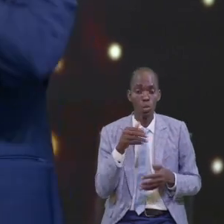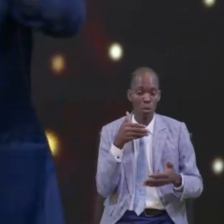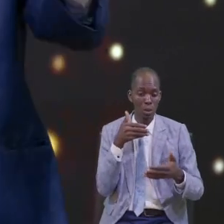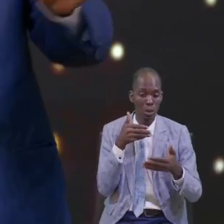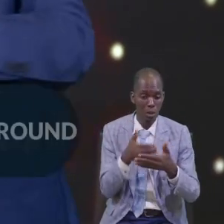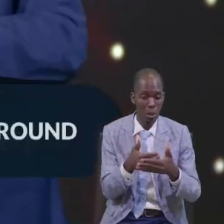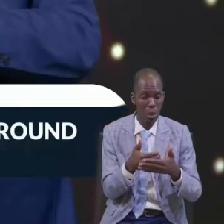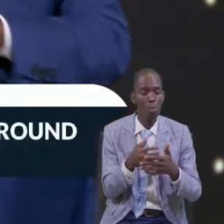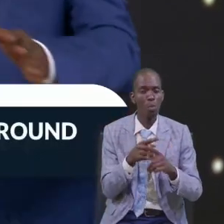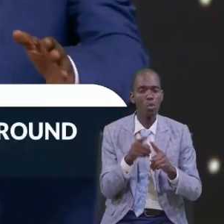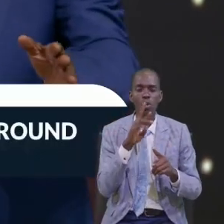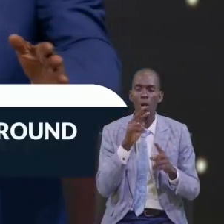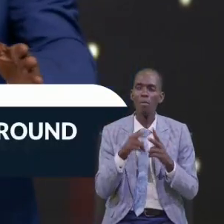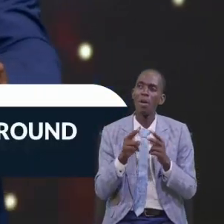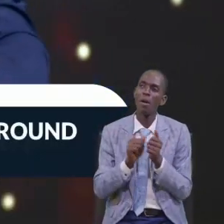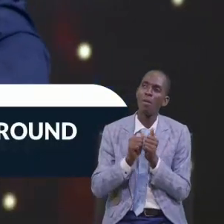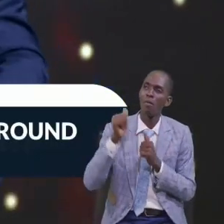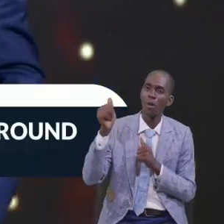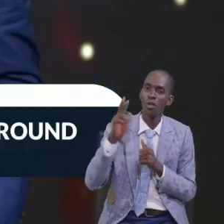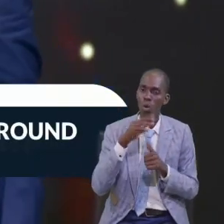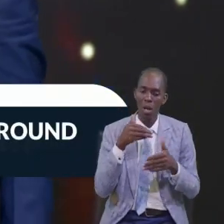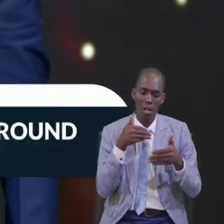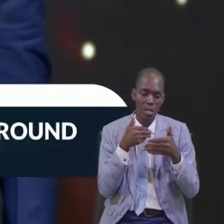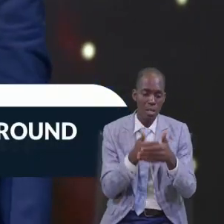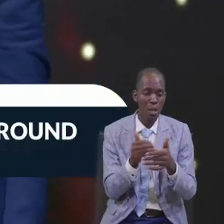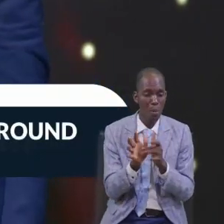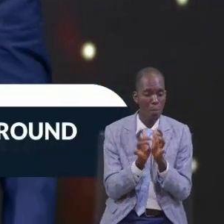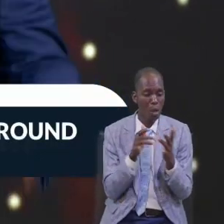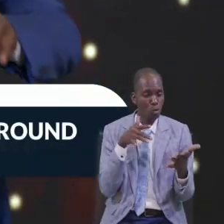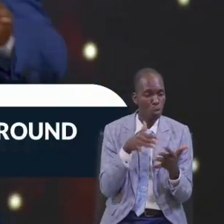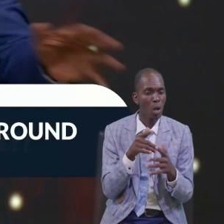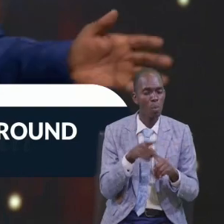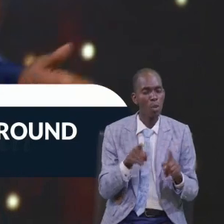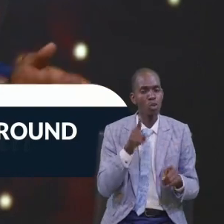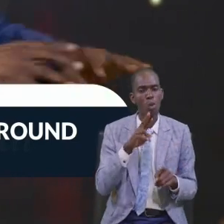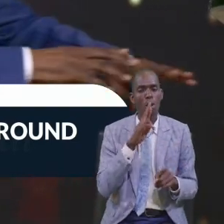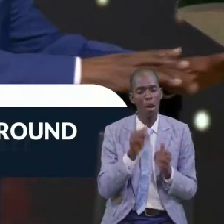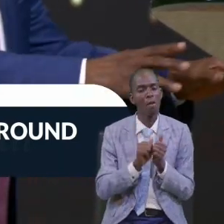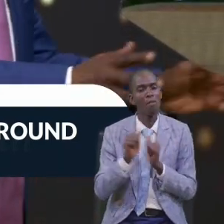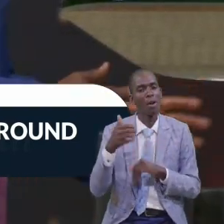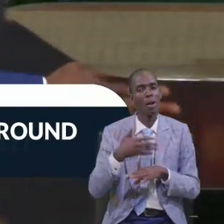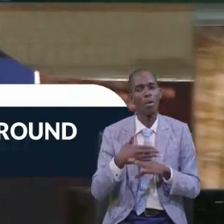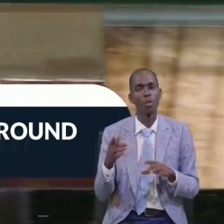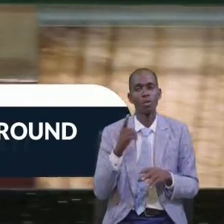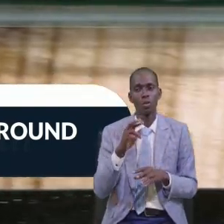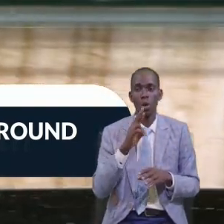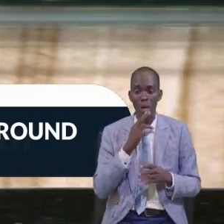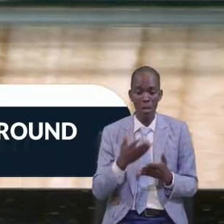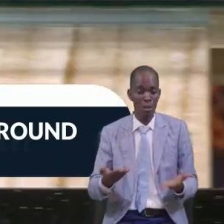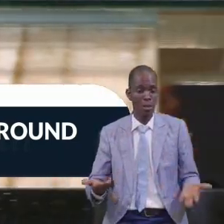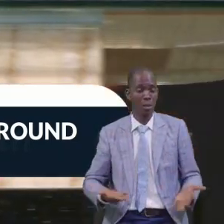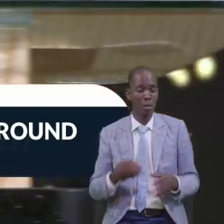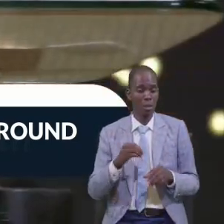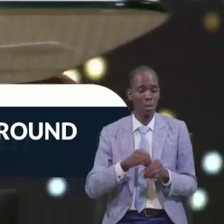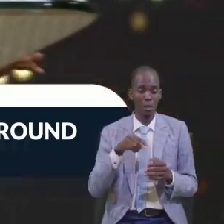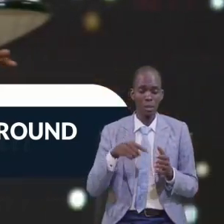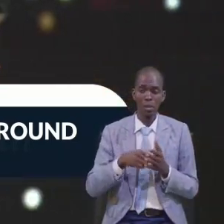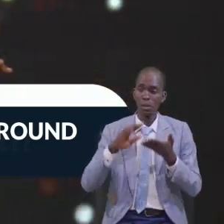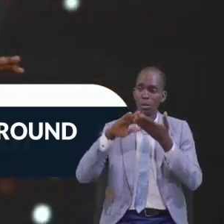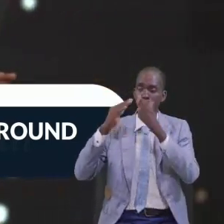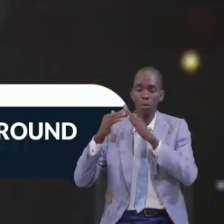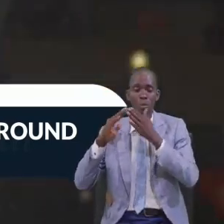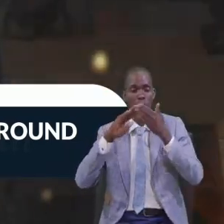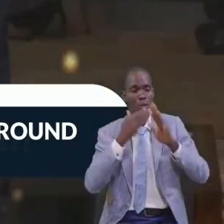You are near the Bible study, but you are far away. You are here in our community, in our vicinity, and you are